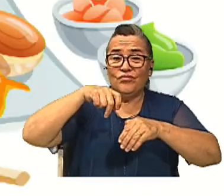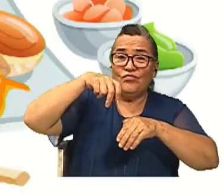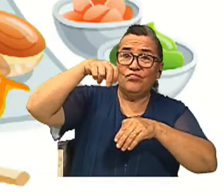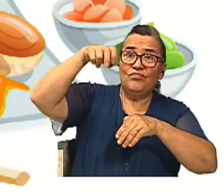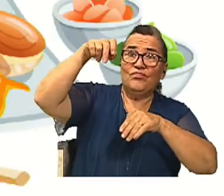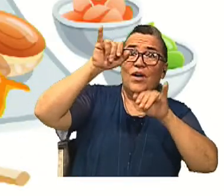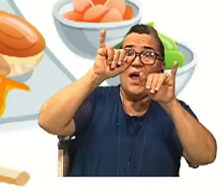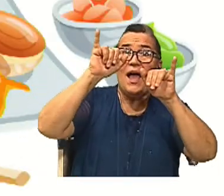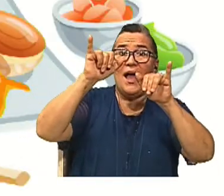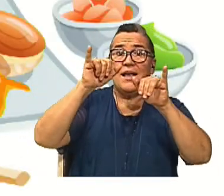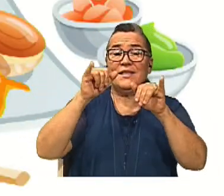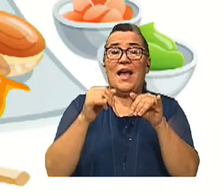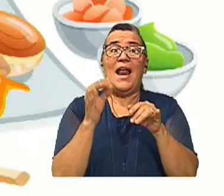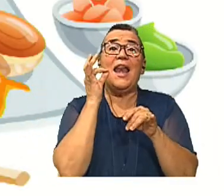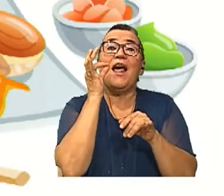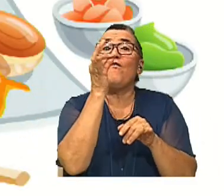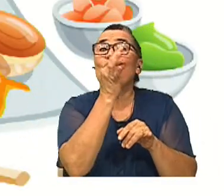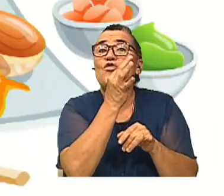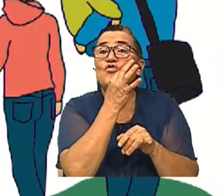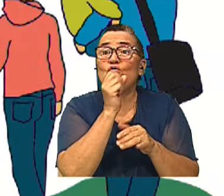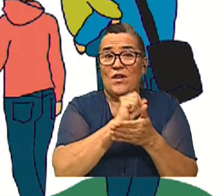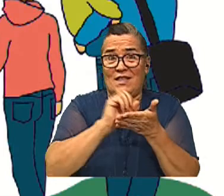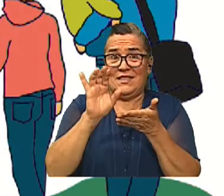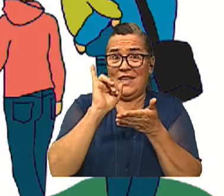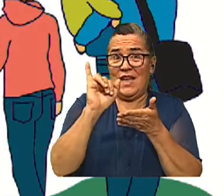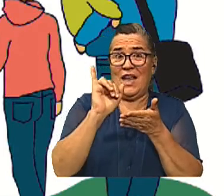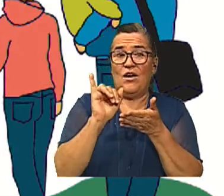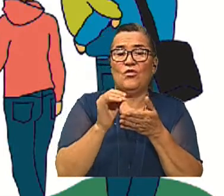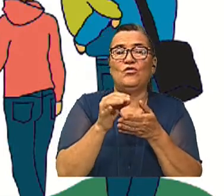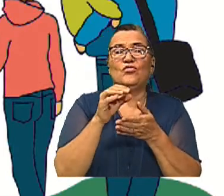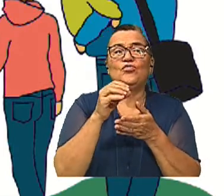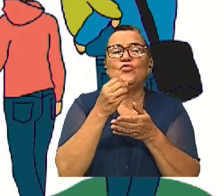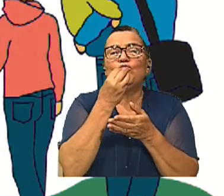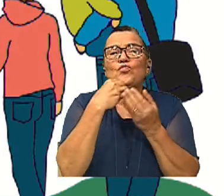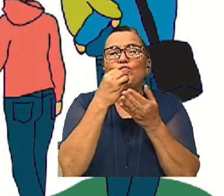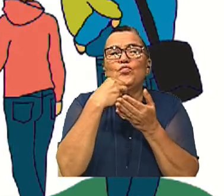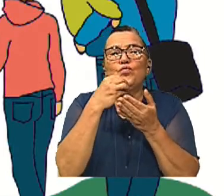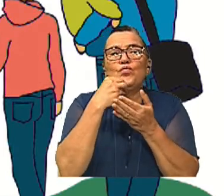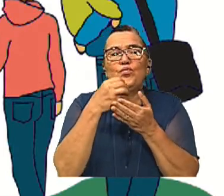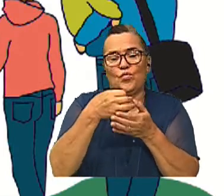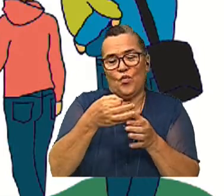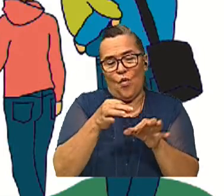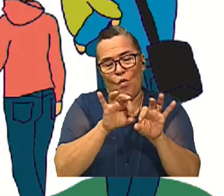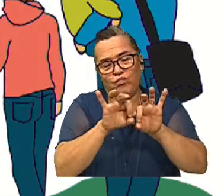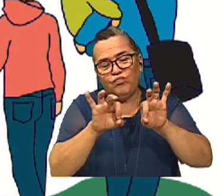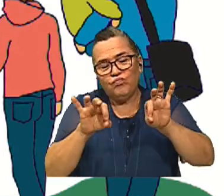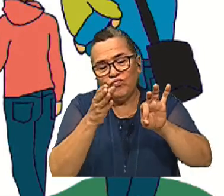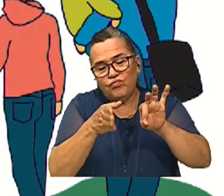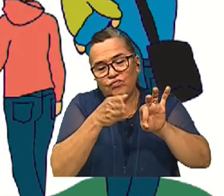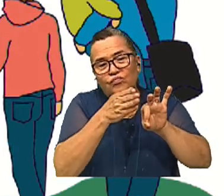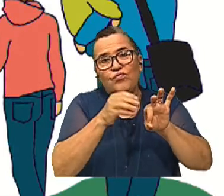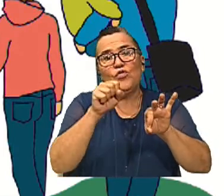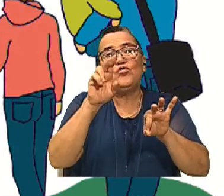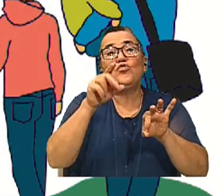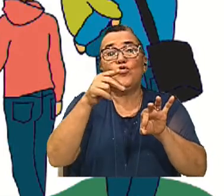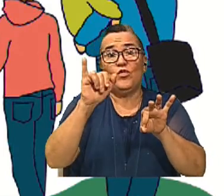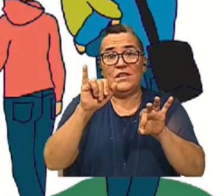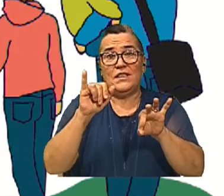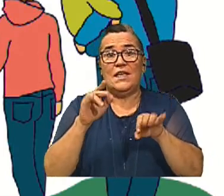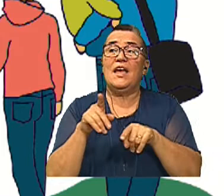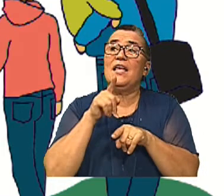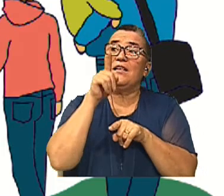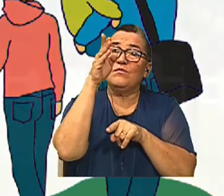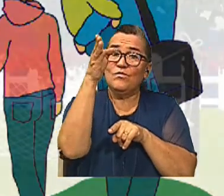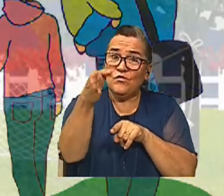restaurant in La Fortuna. Lauren and her family had a wonderful time in Adenal and want to